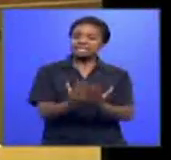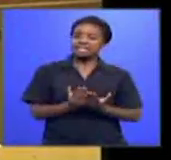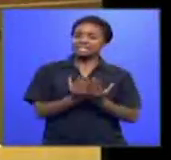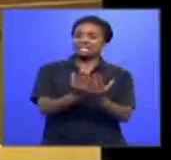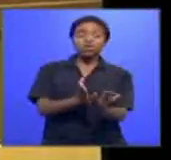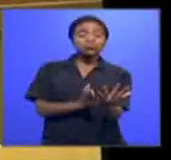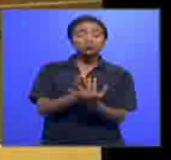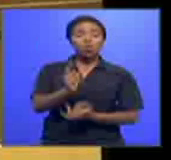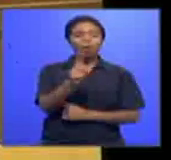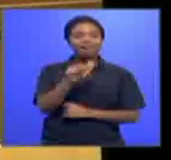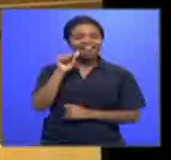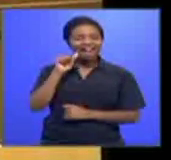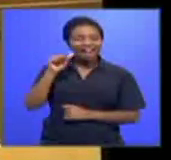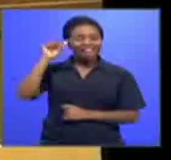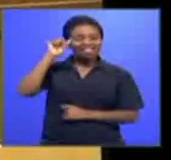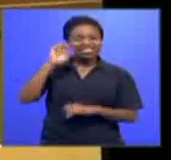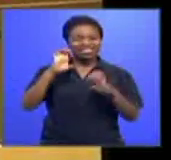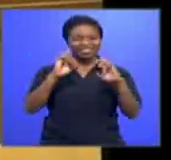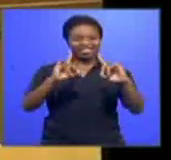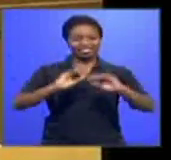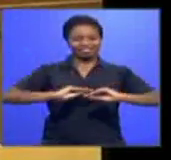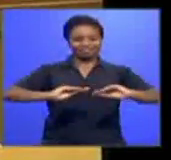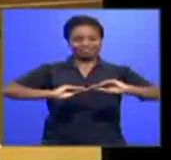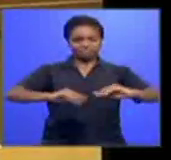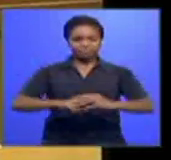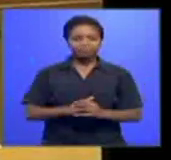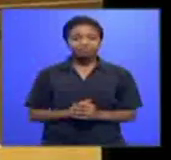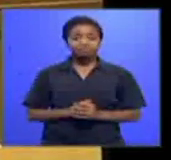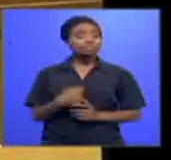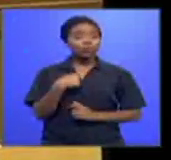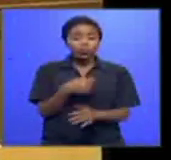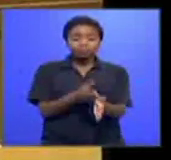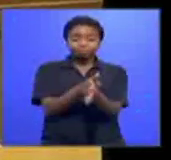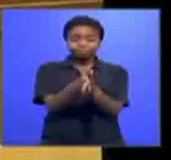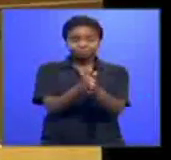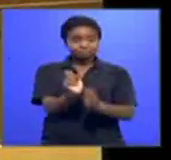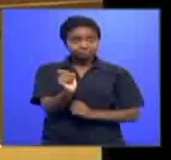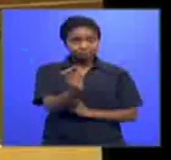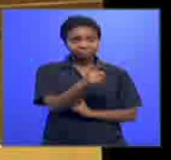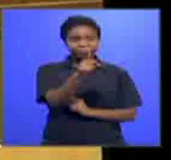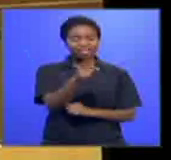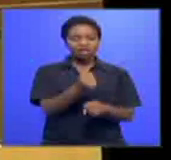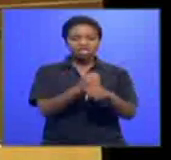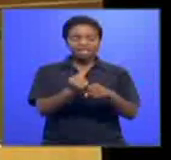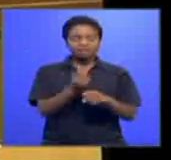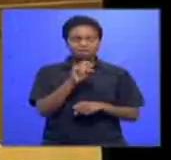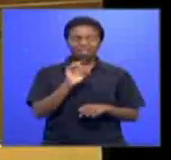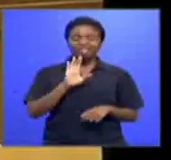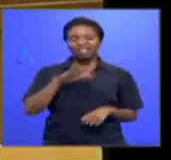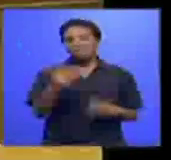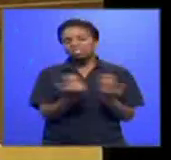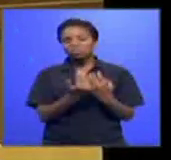We also continue to encourage people from all walks never to stop learning.